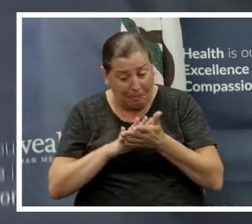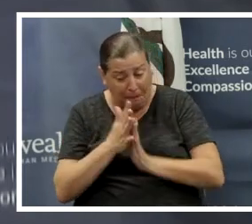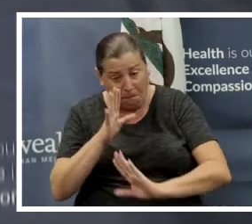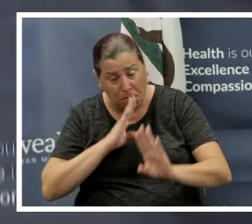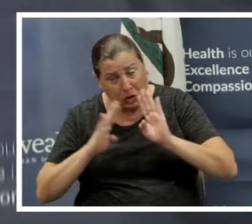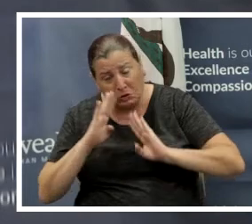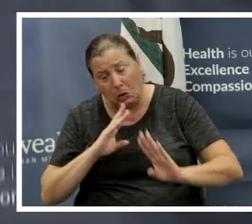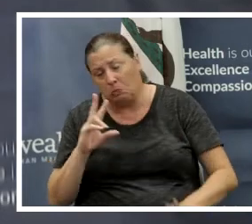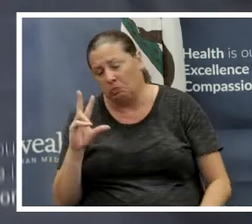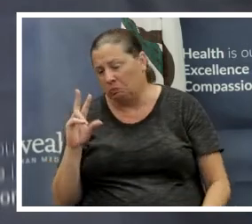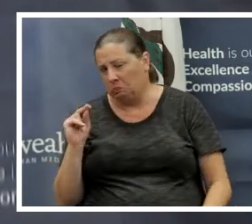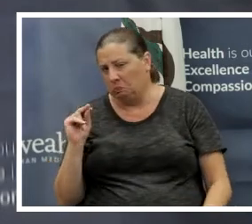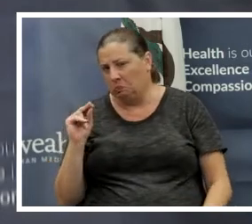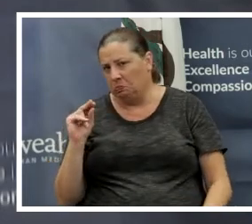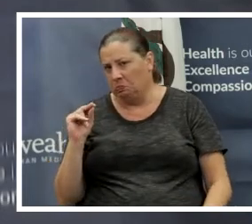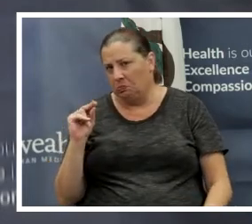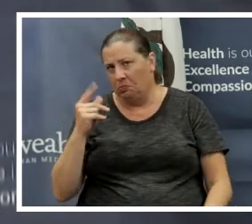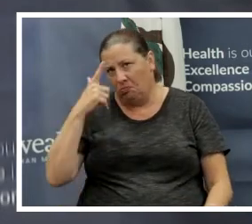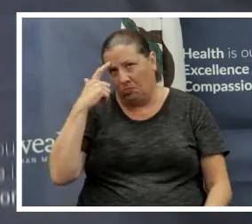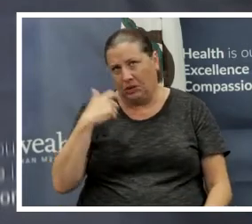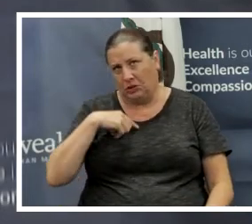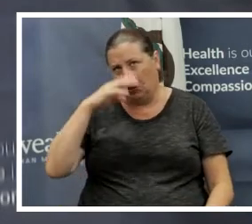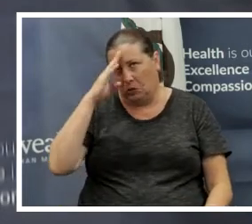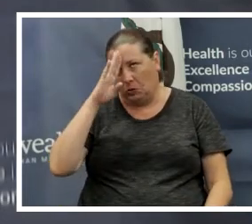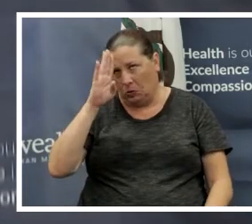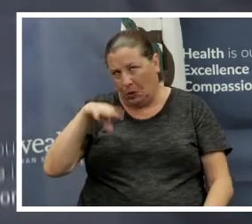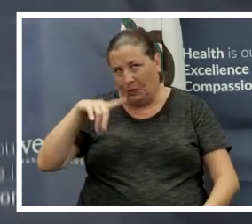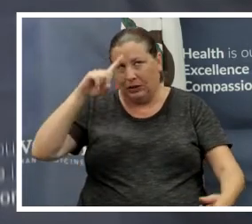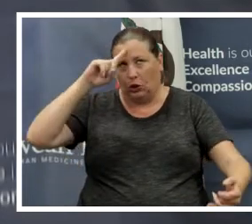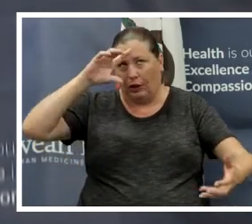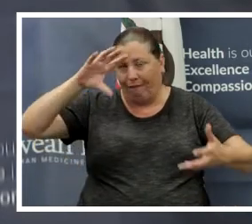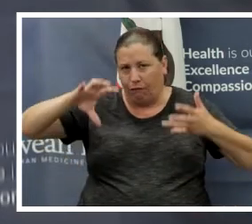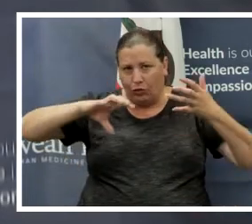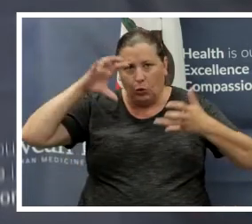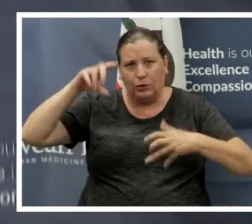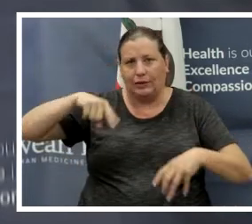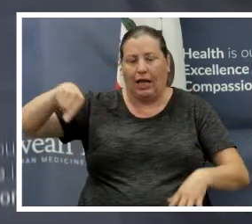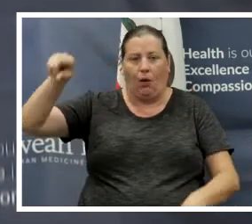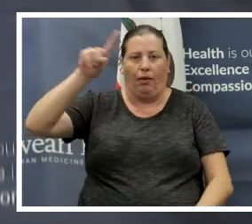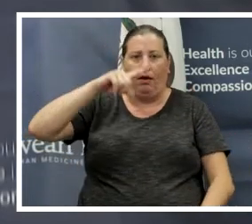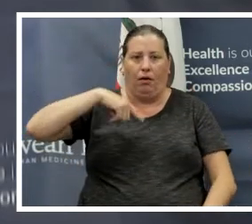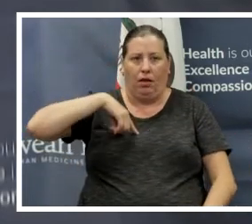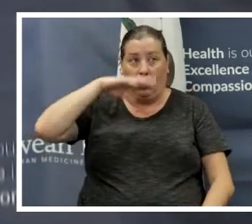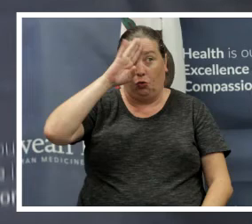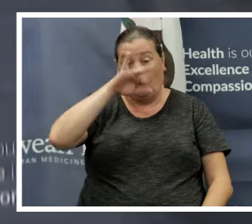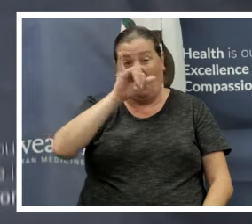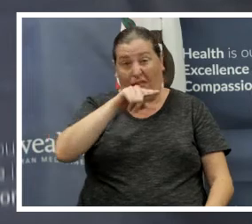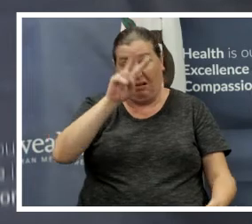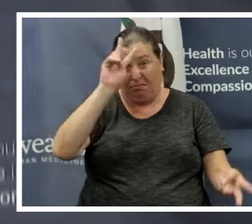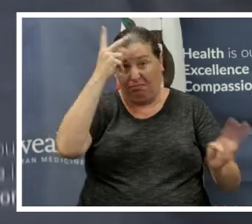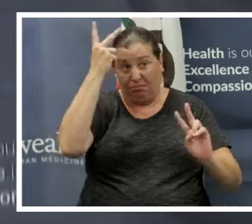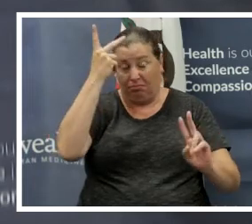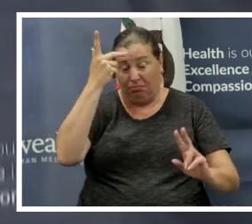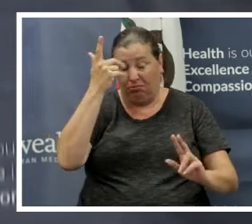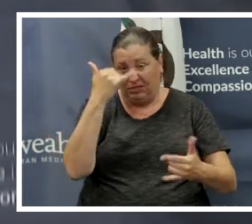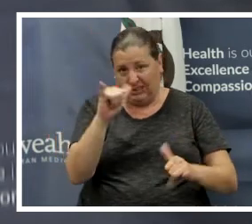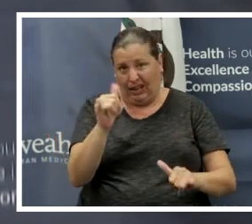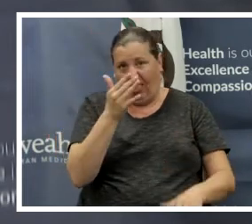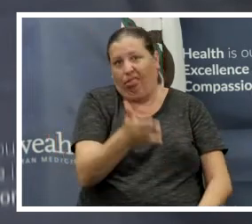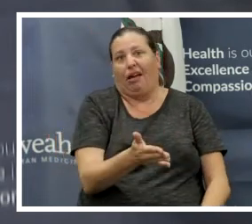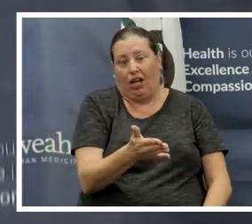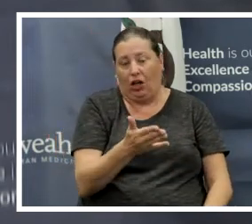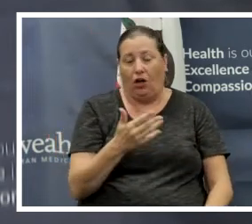the question? I'm not, because I know it's confusing out there, and I know that misconception still exists. So I welcome